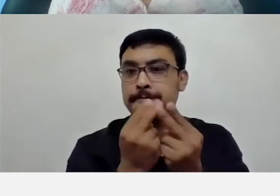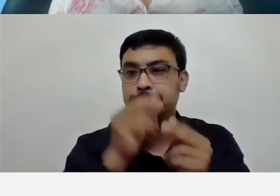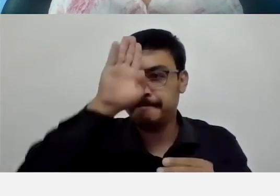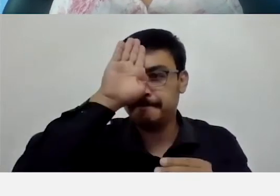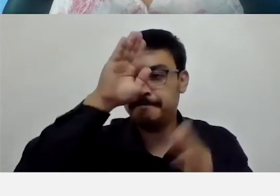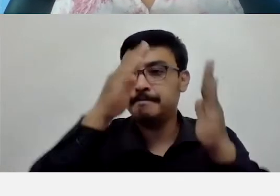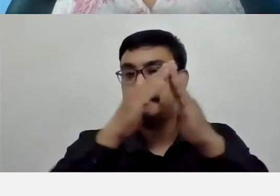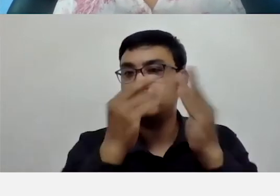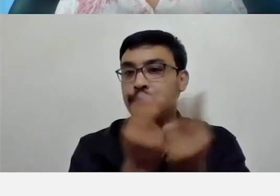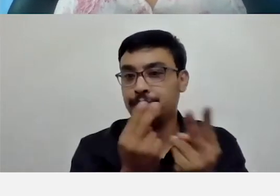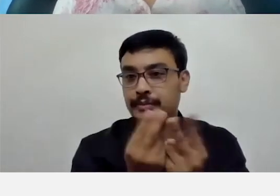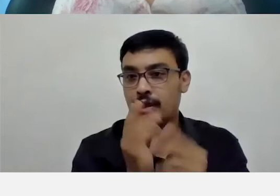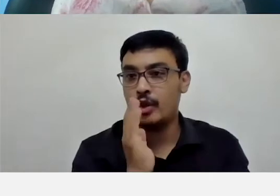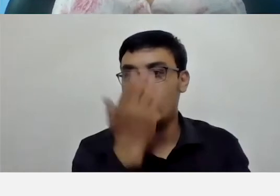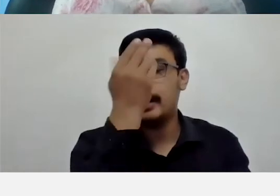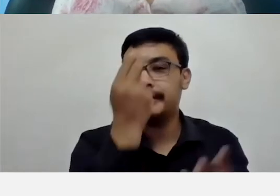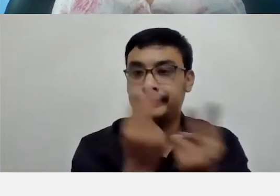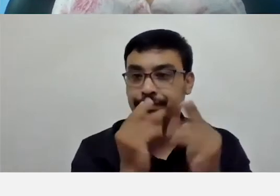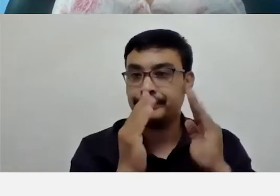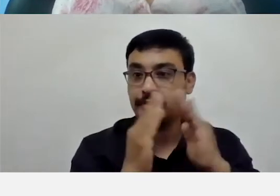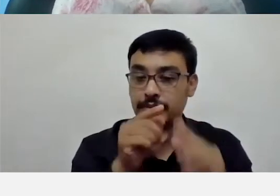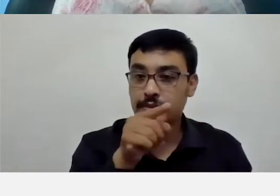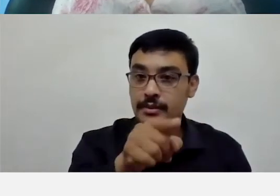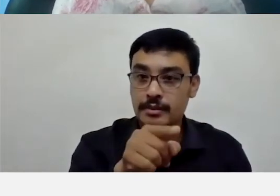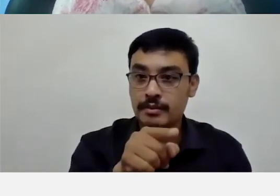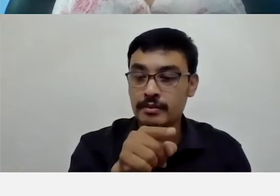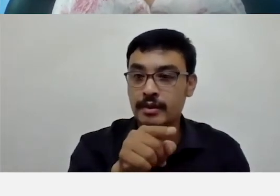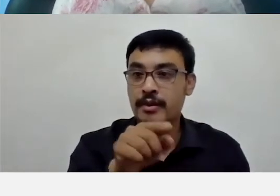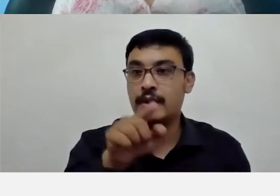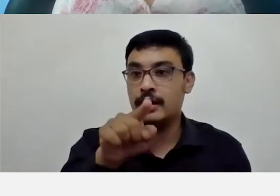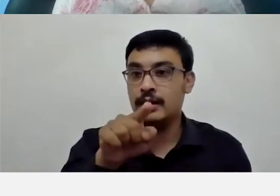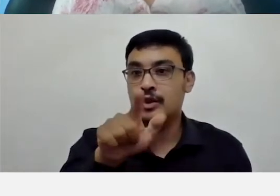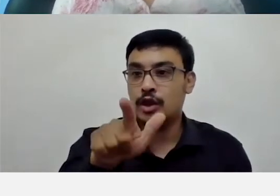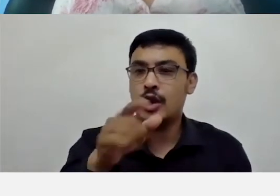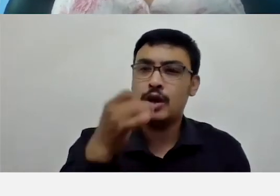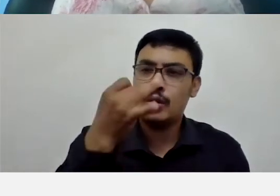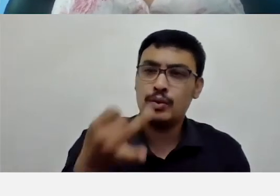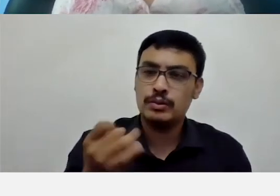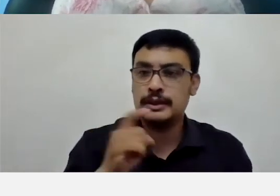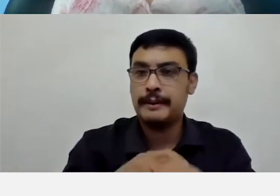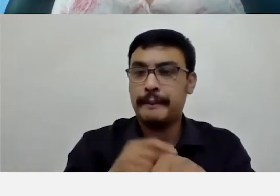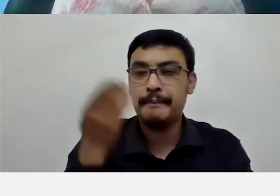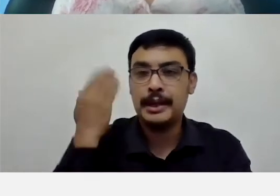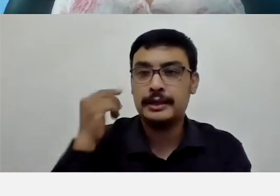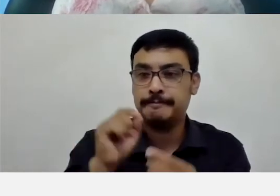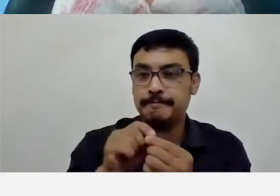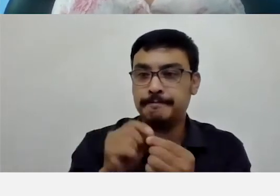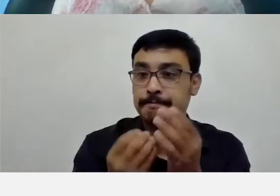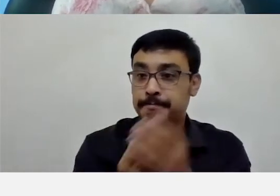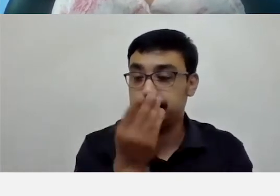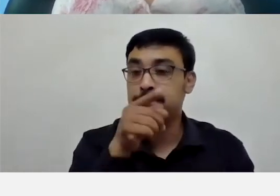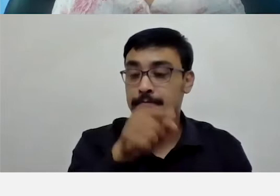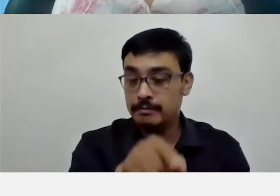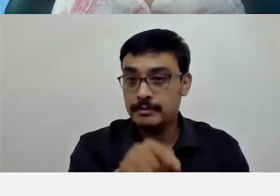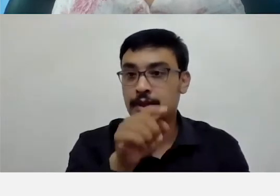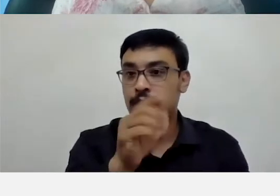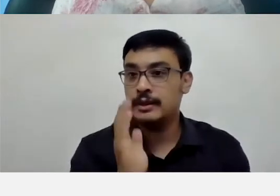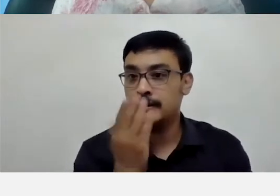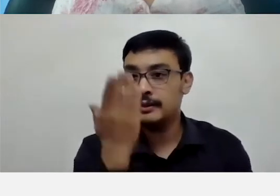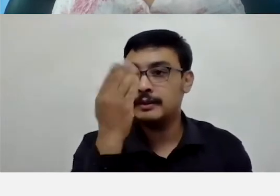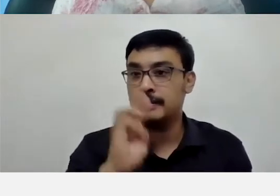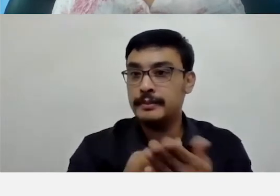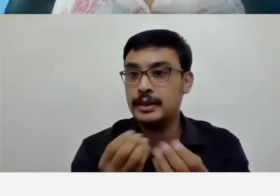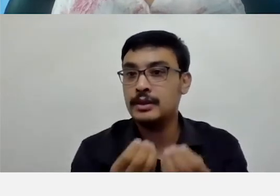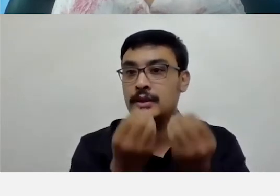palace, and it was built in 17th century. So this mirror was gifted by